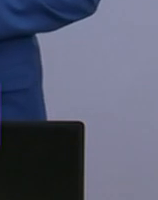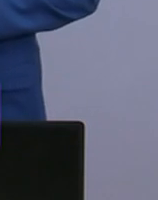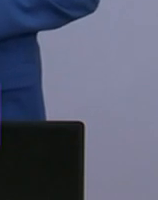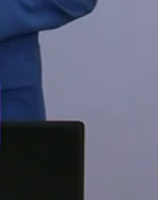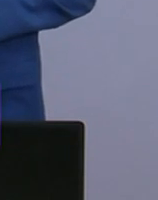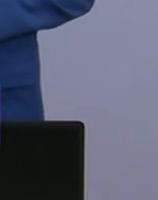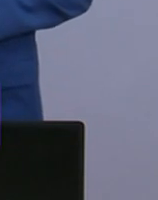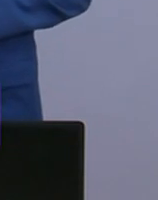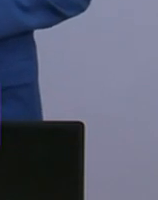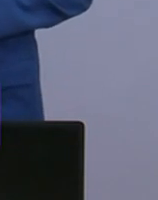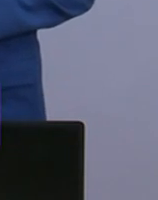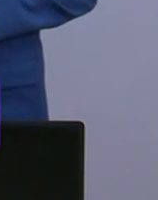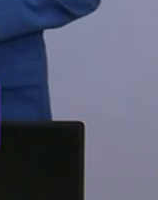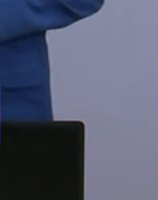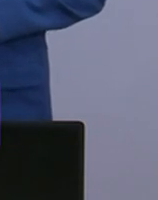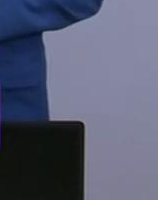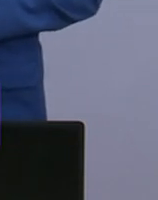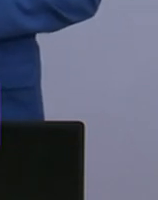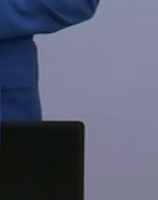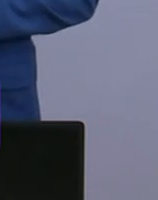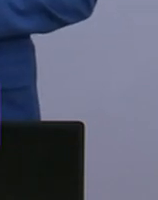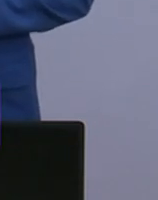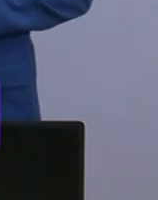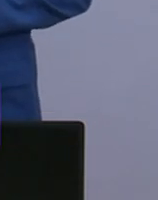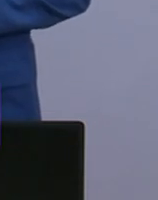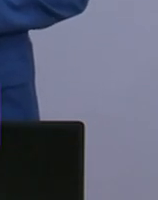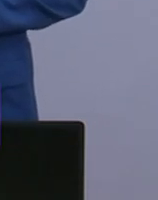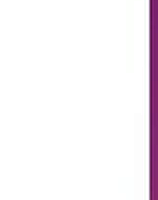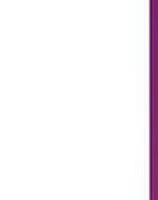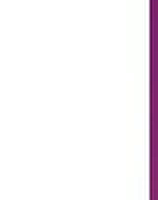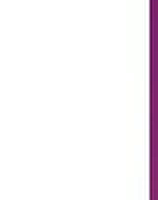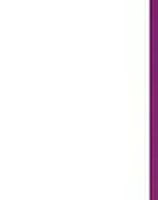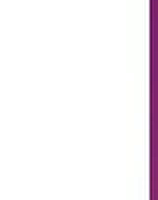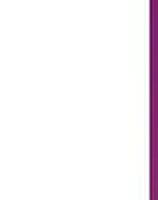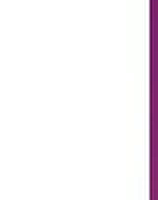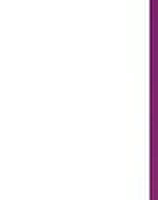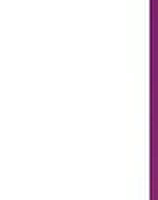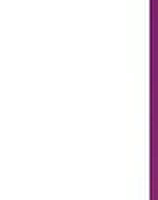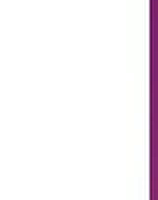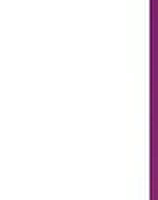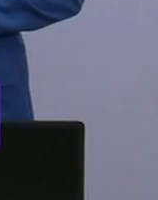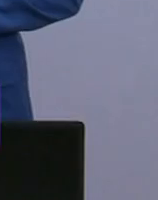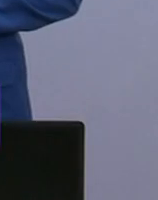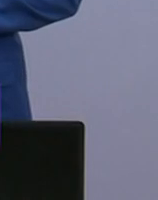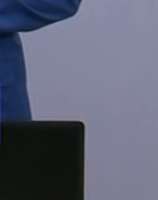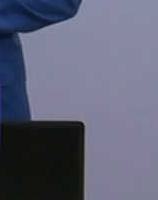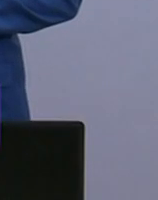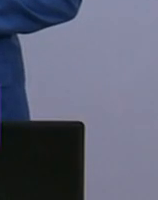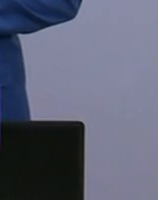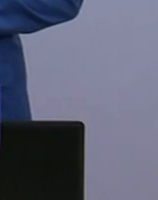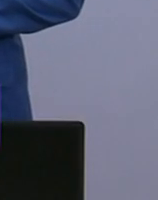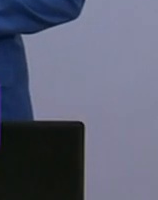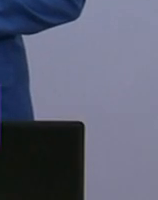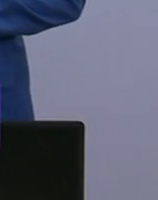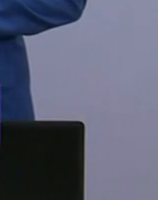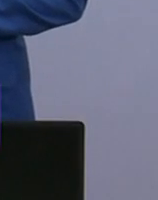What is the first stage? Honeymoon. What is